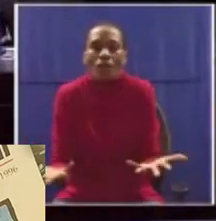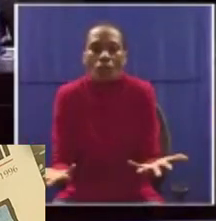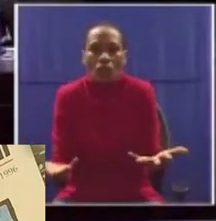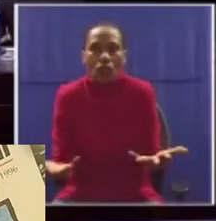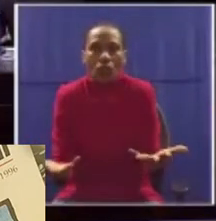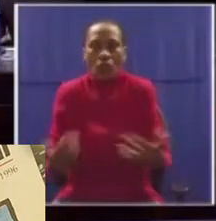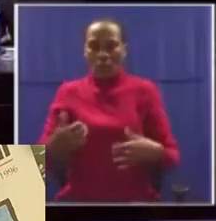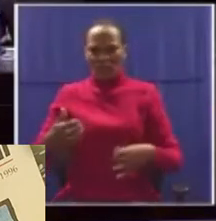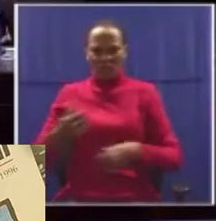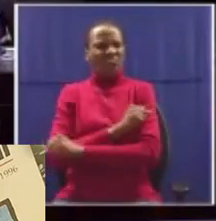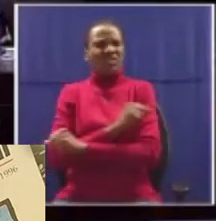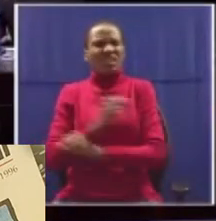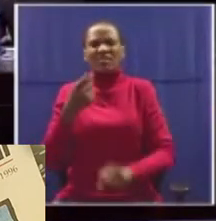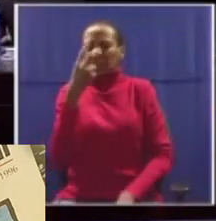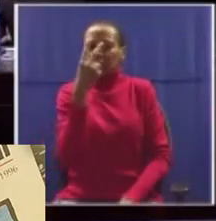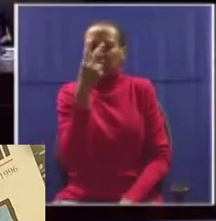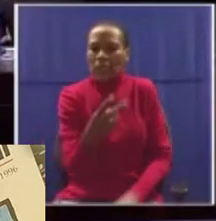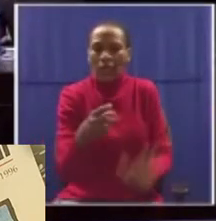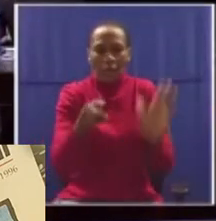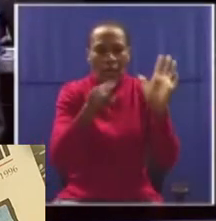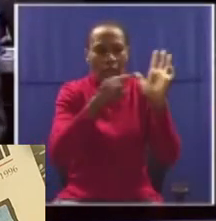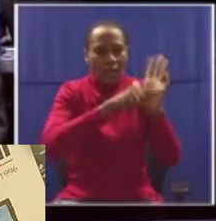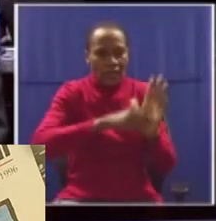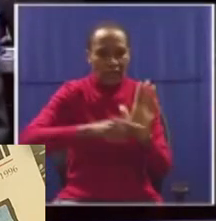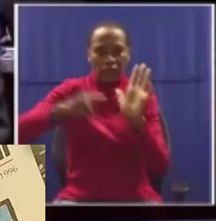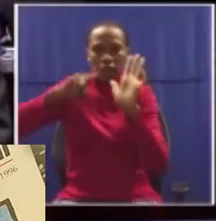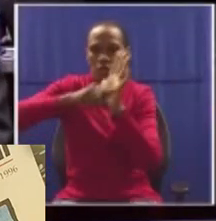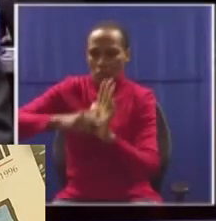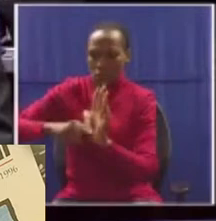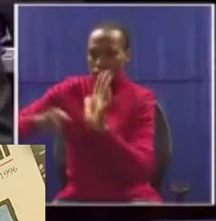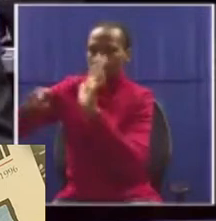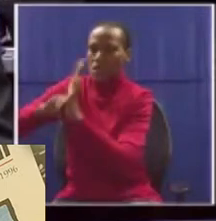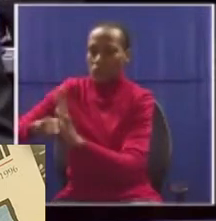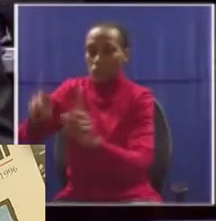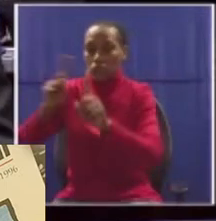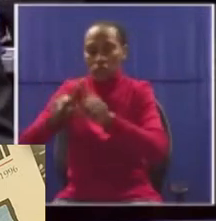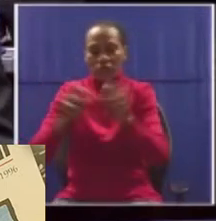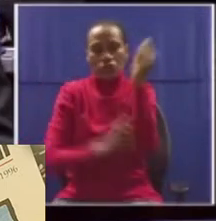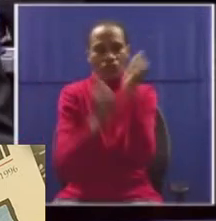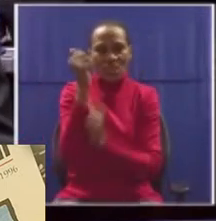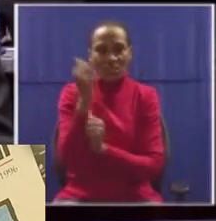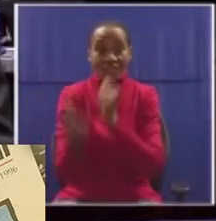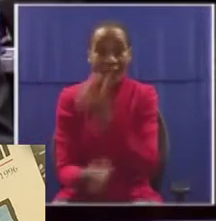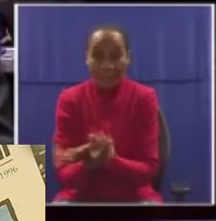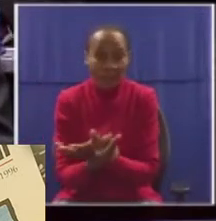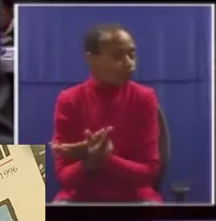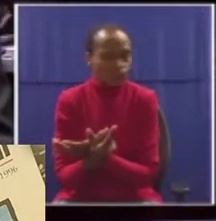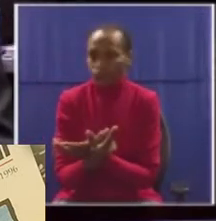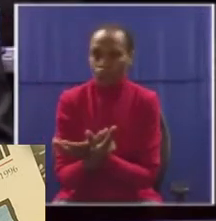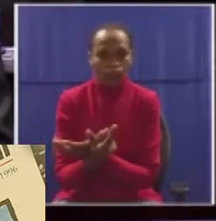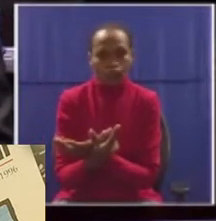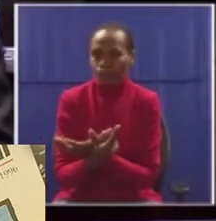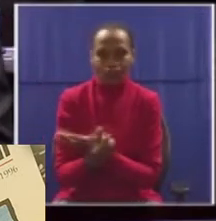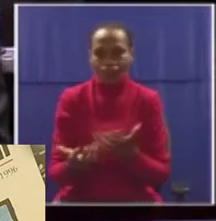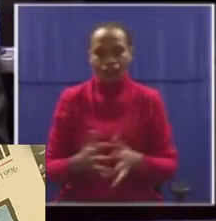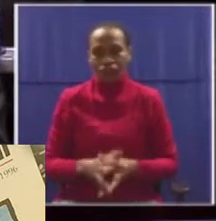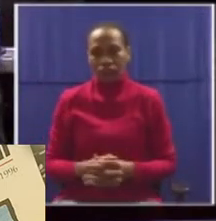we have not seen any negative reaction by corresponding financial institutions to our institutions